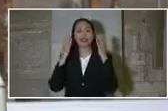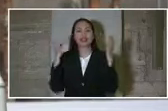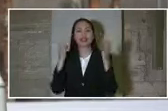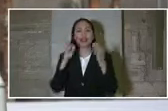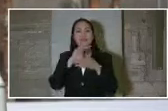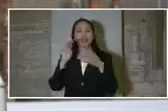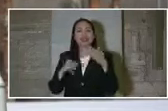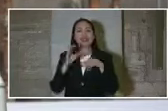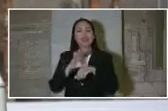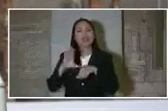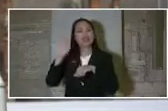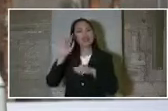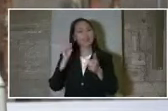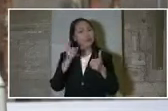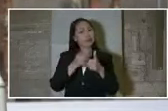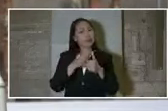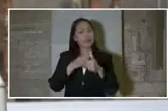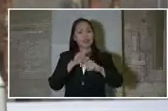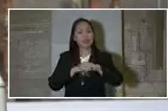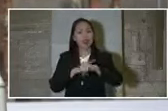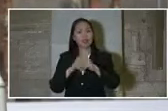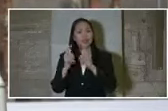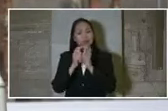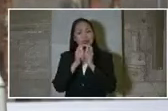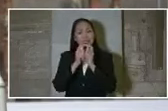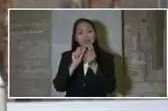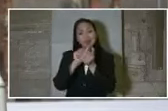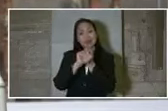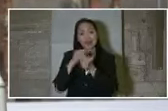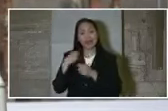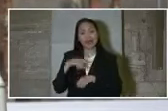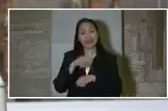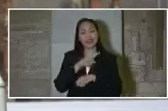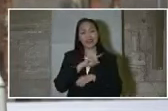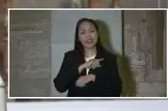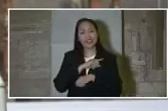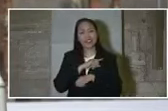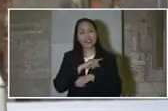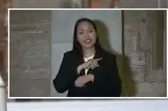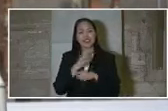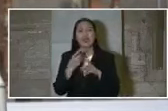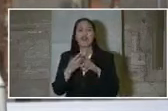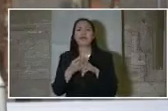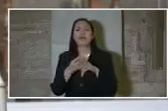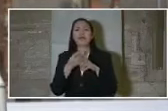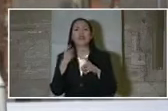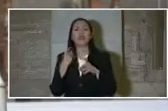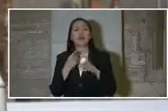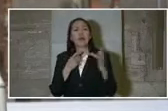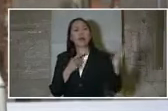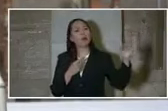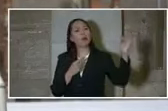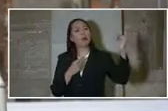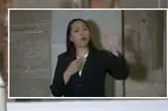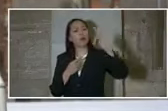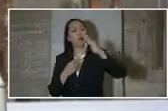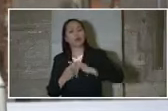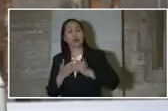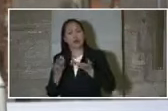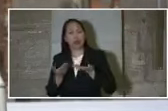first time together with us. For those who may have come from other countries,